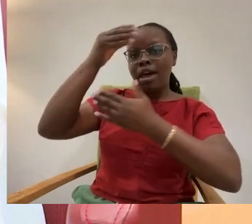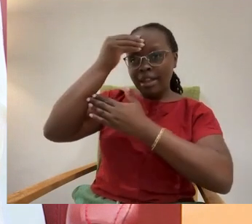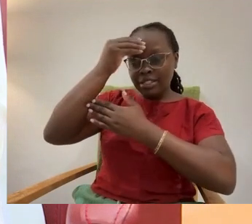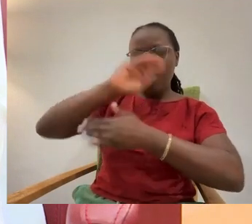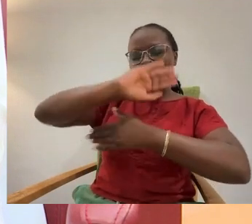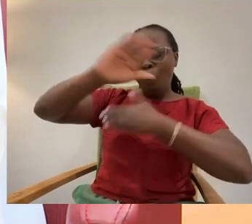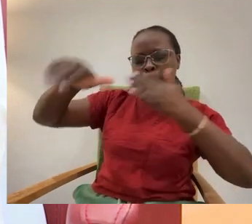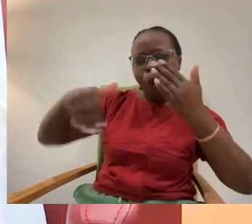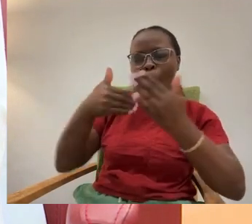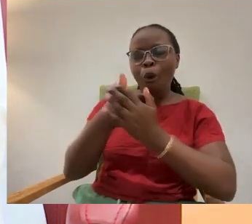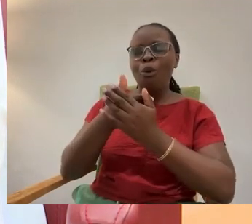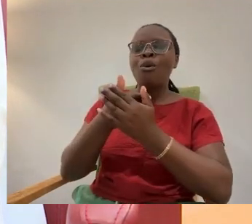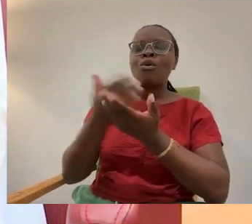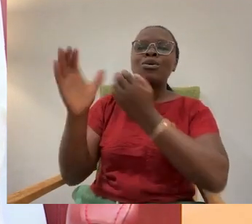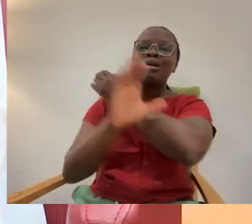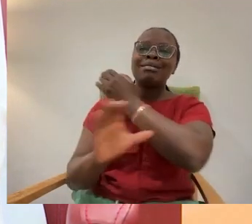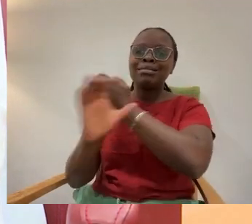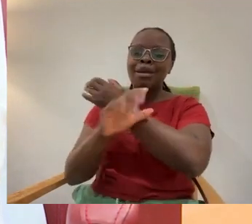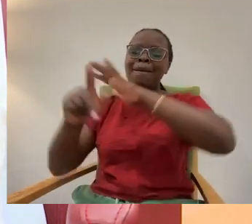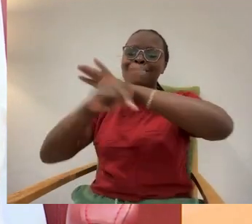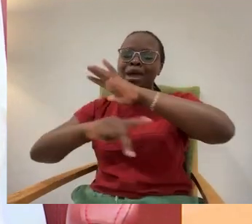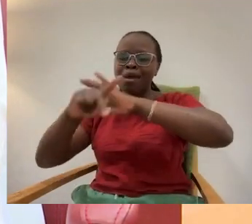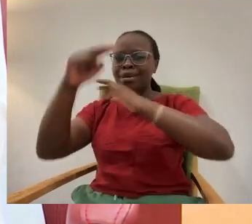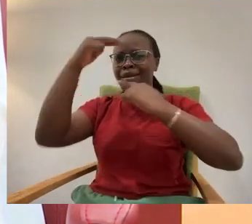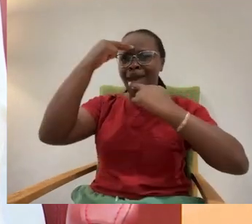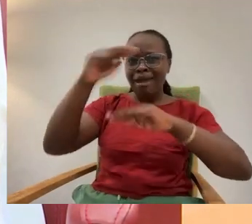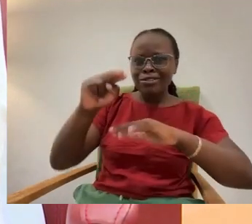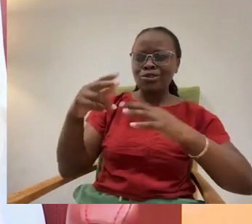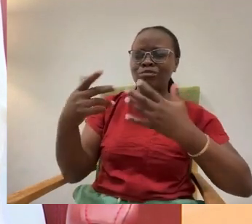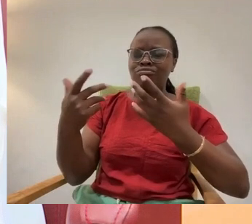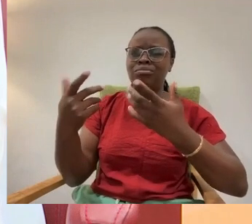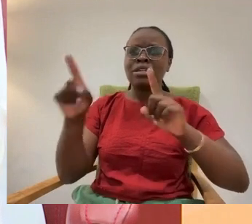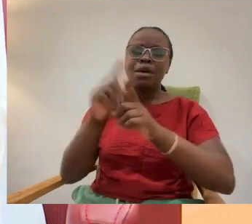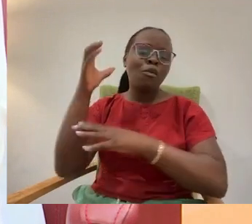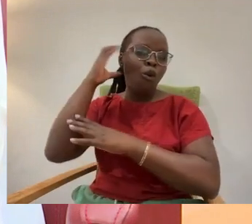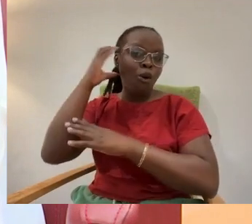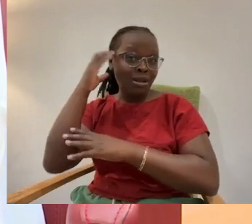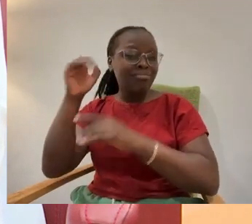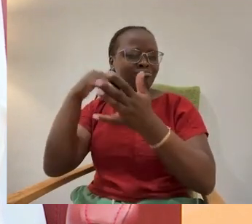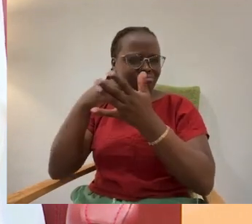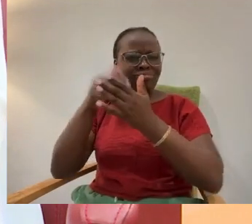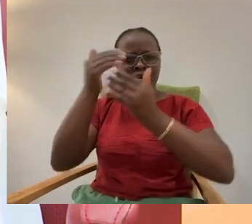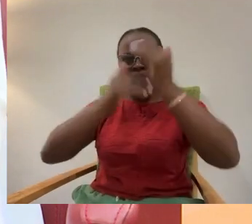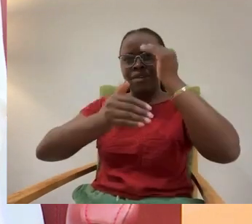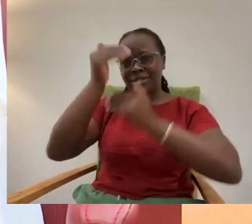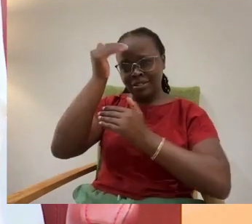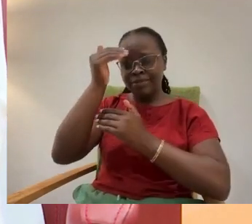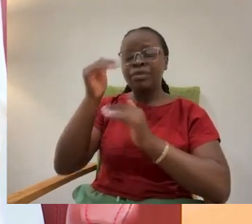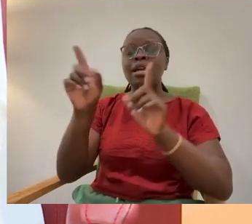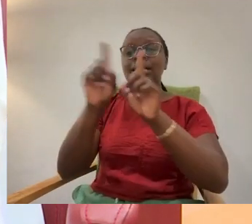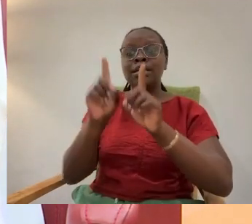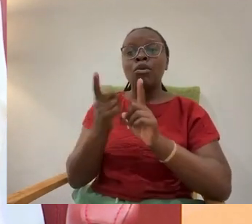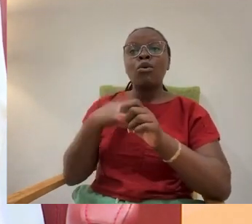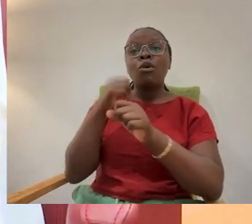all boards, that is from primary school, secondary school, TVET colleges, and even universities. We also